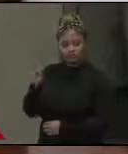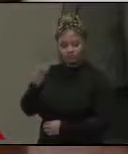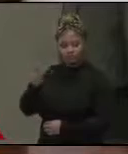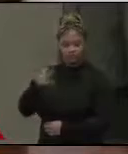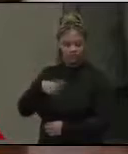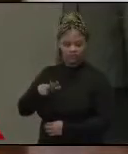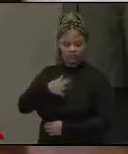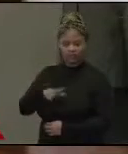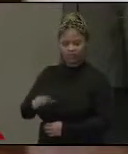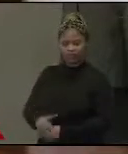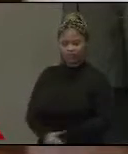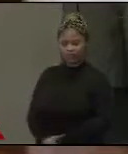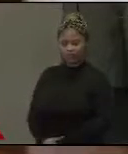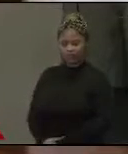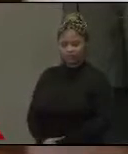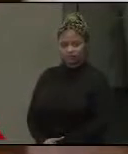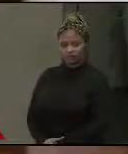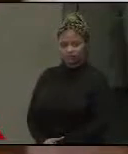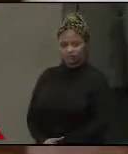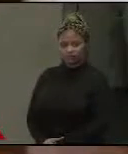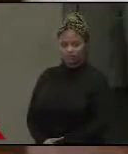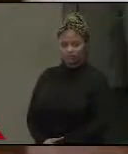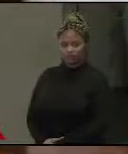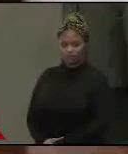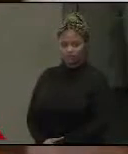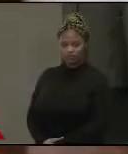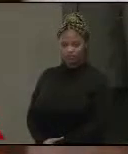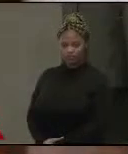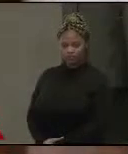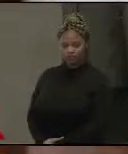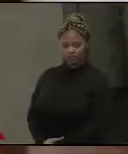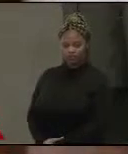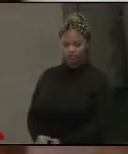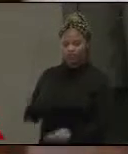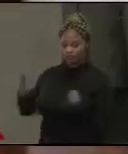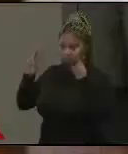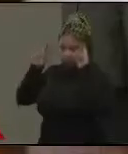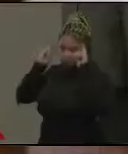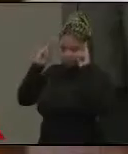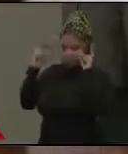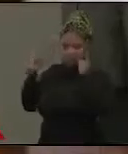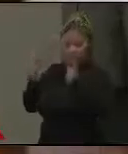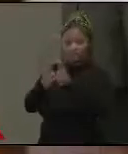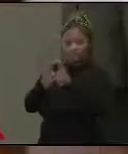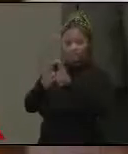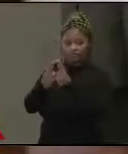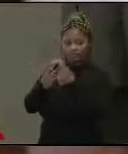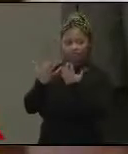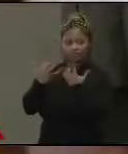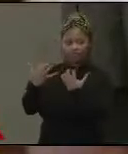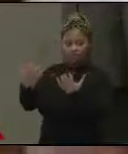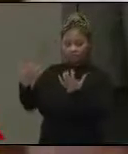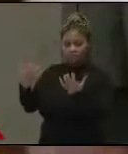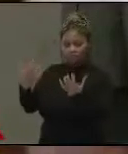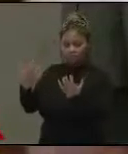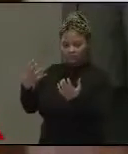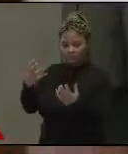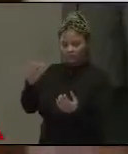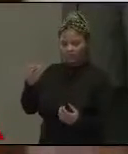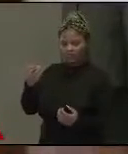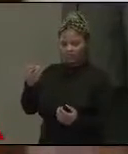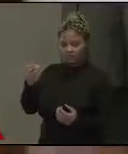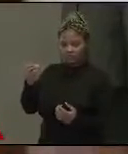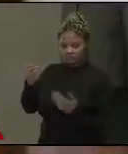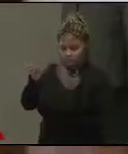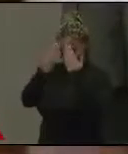nabanye, but also the institutional forum, the student leadership. I was told represented by the